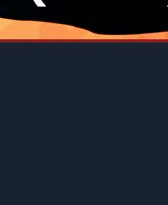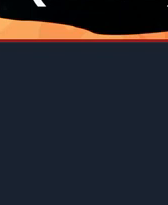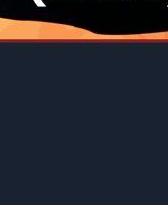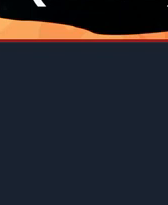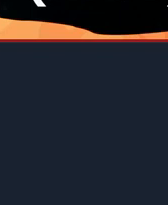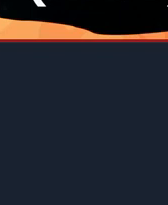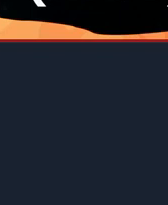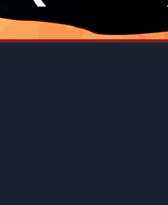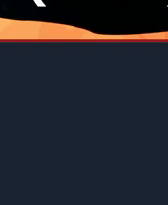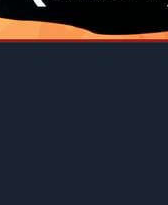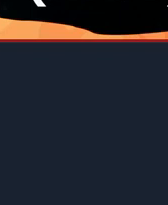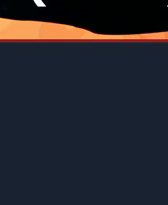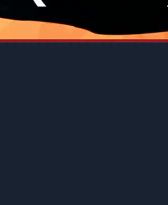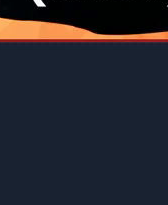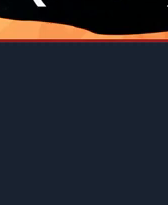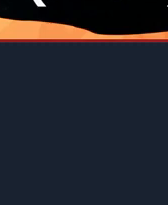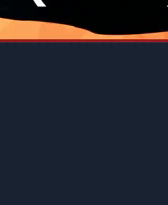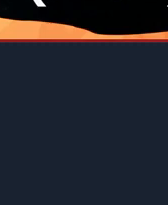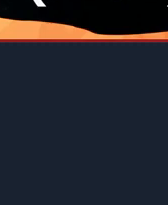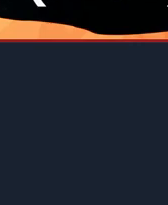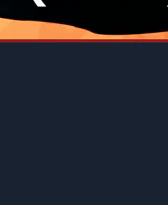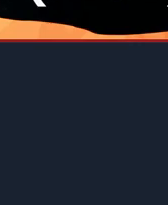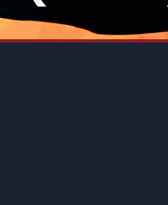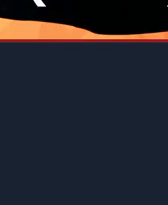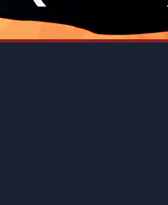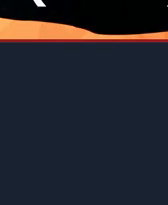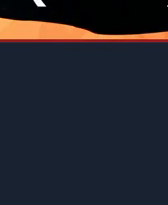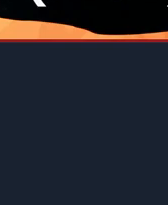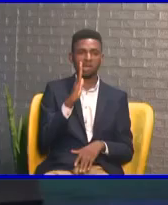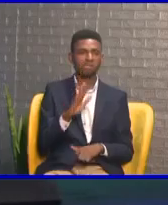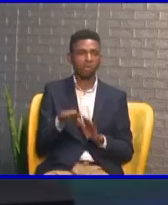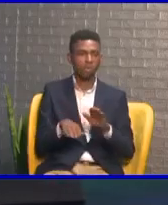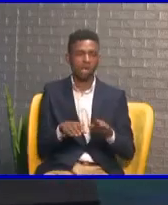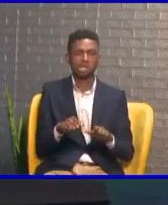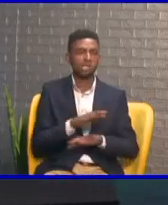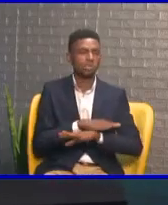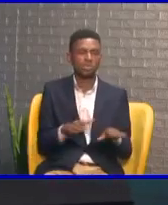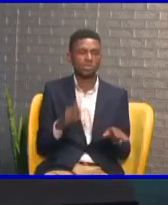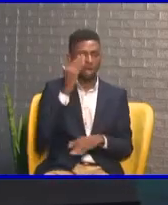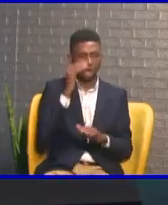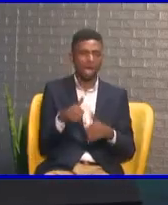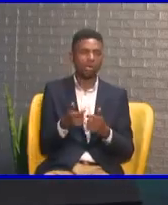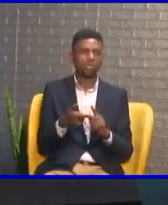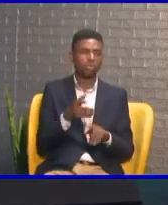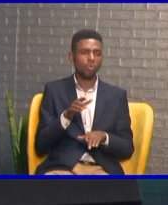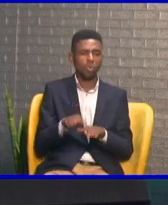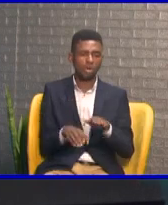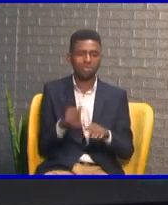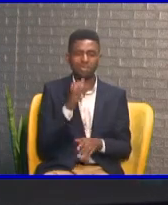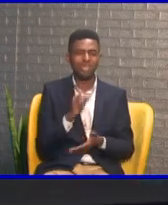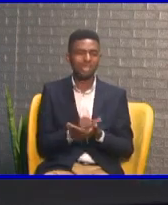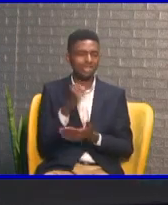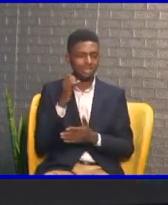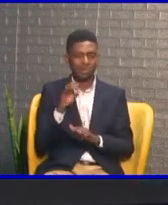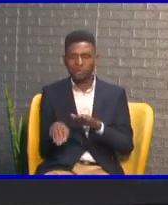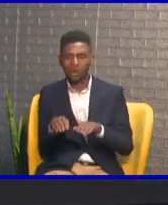who had never walked. Important information. He has never walked. He doesn't know how to walk. It's not that he was walking, then something happened,